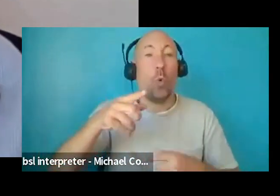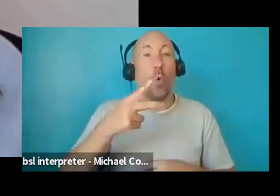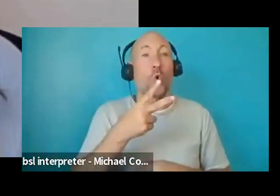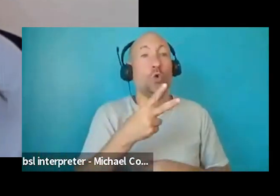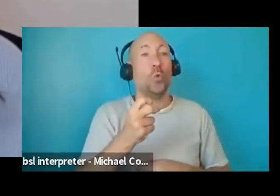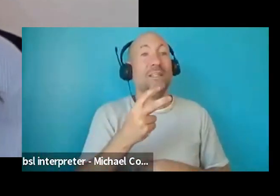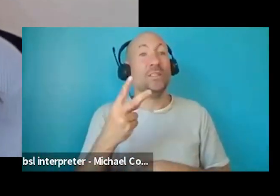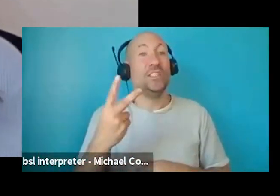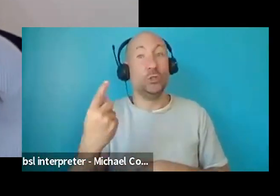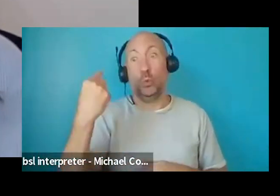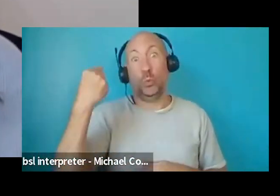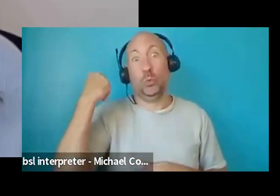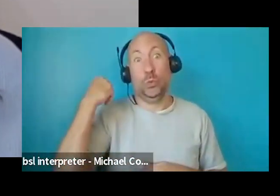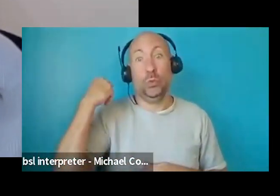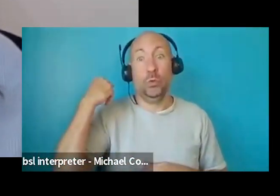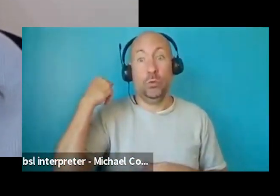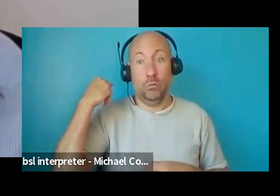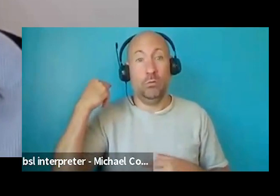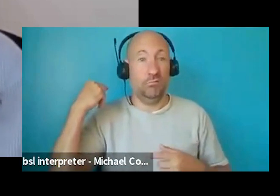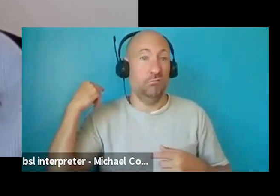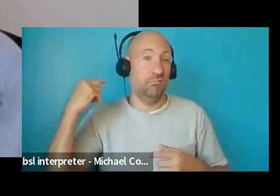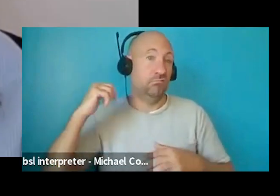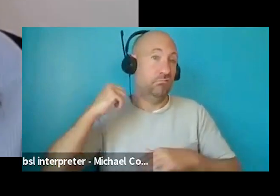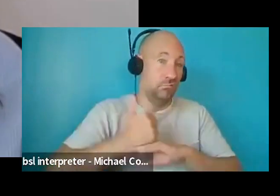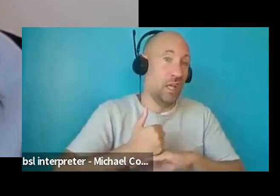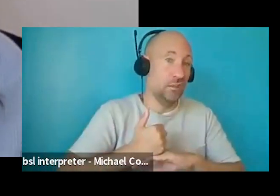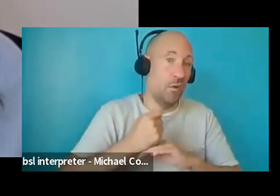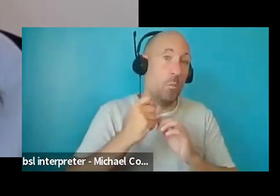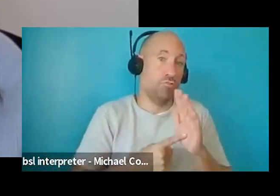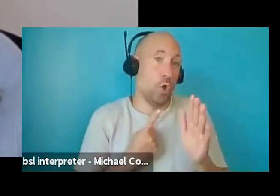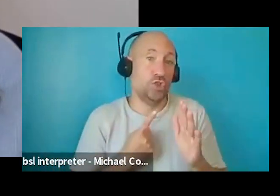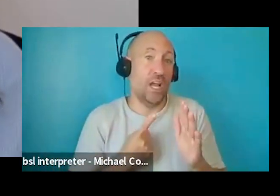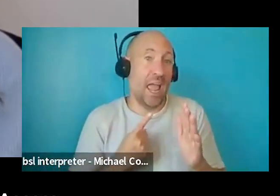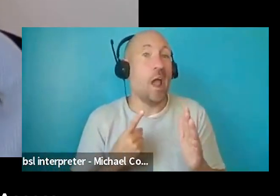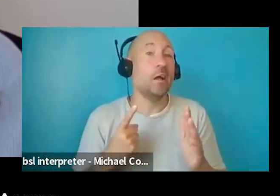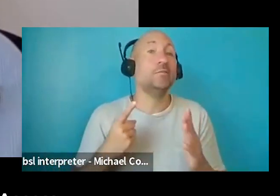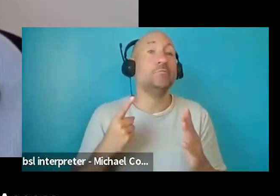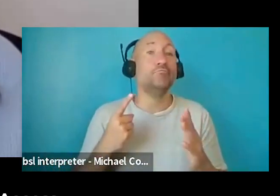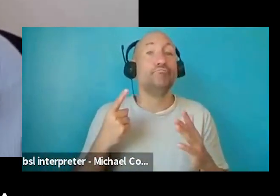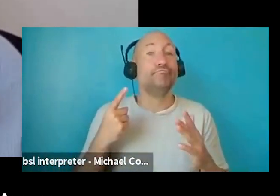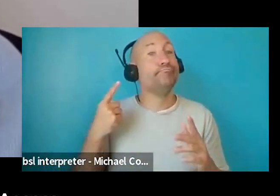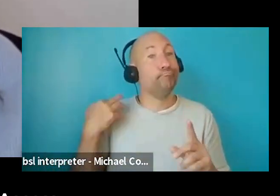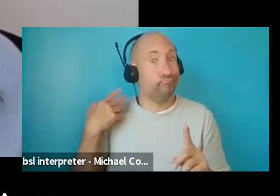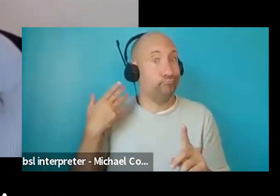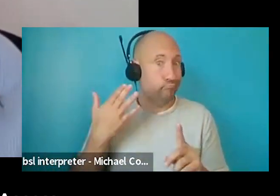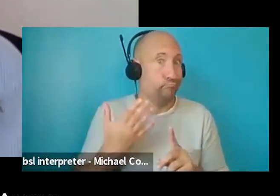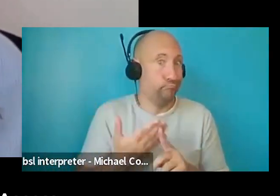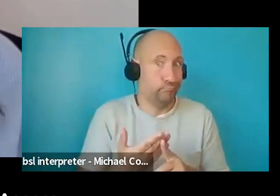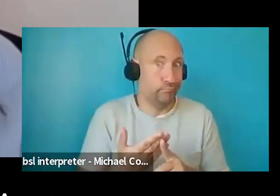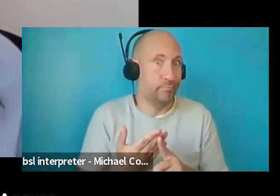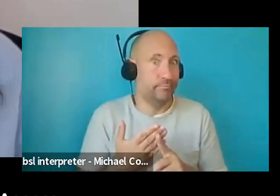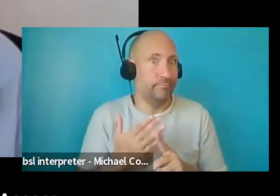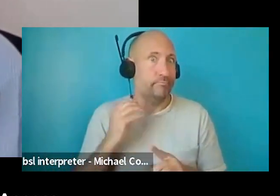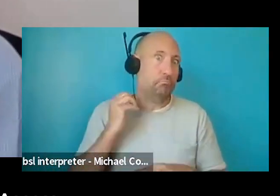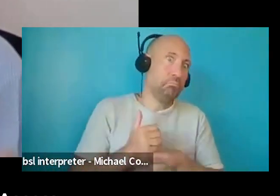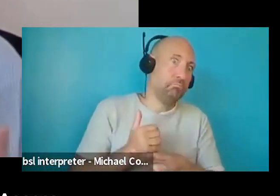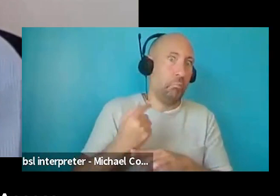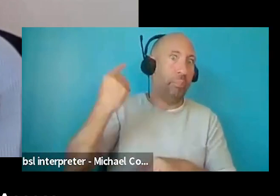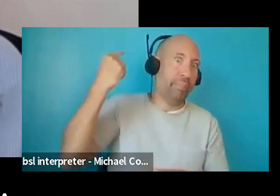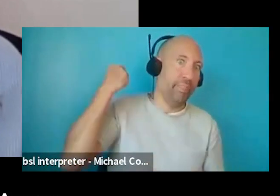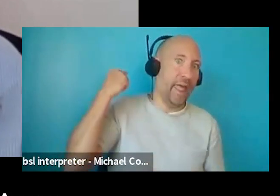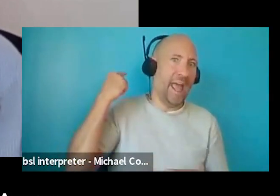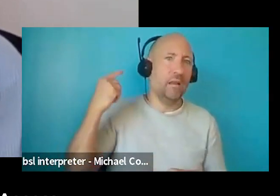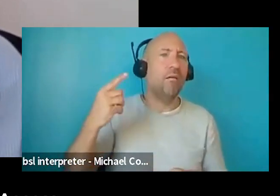which is called Arte e Disabilità, Arts and Disability, is the product of